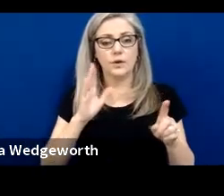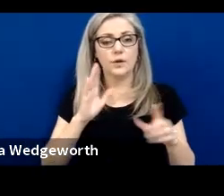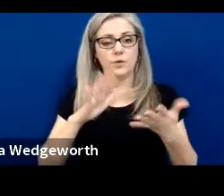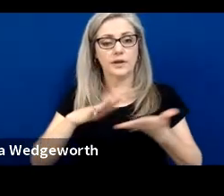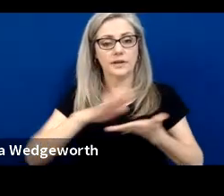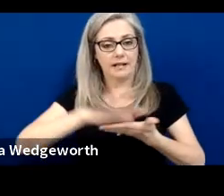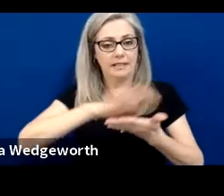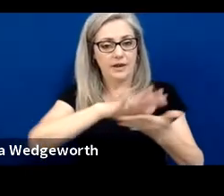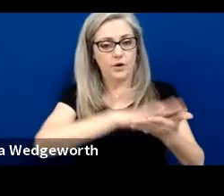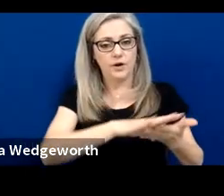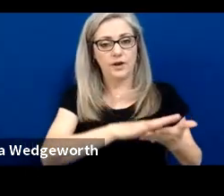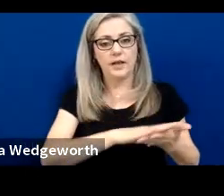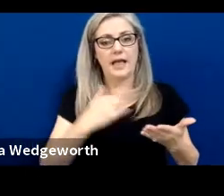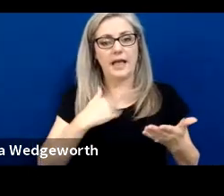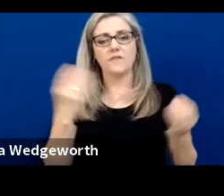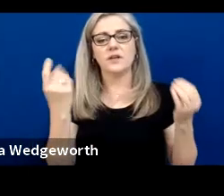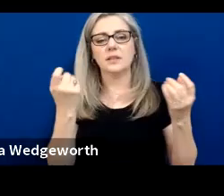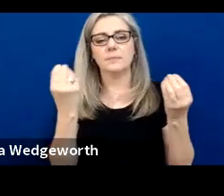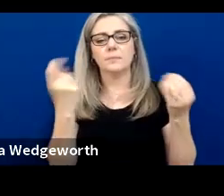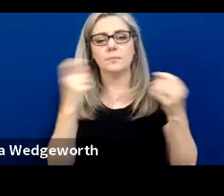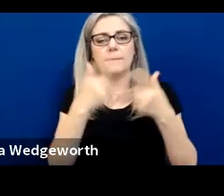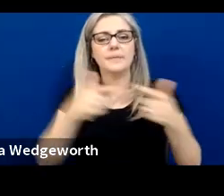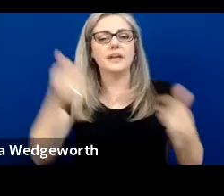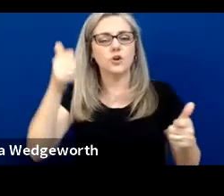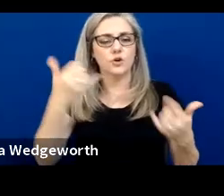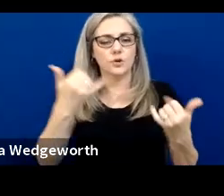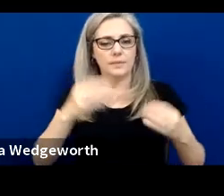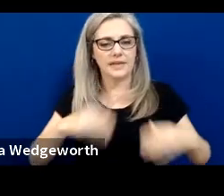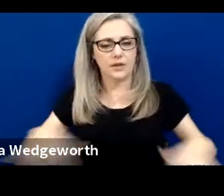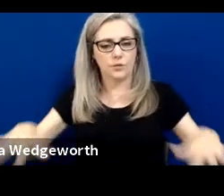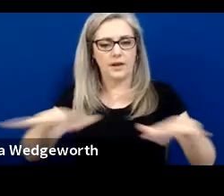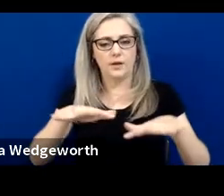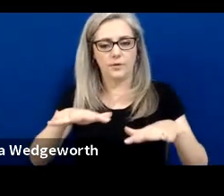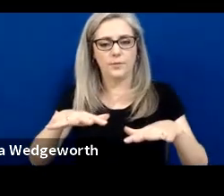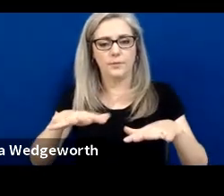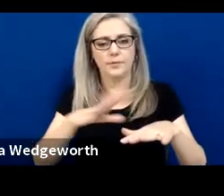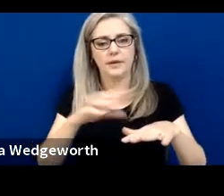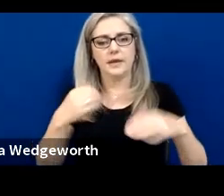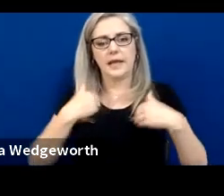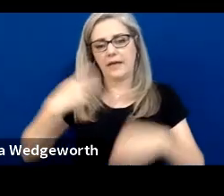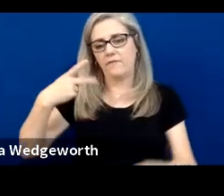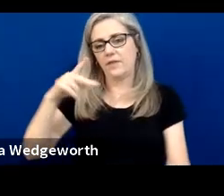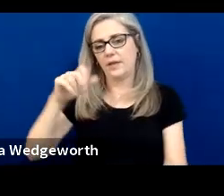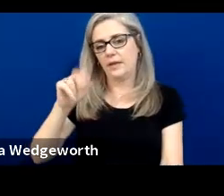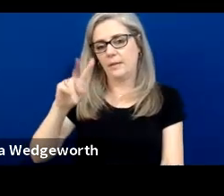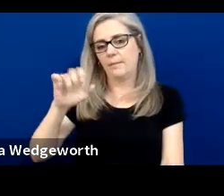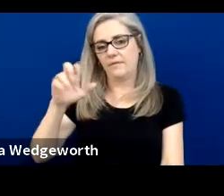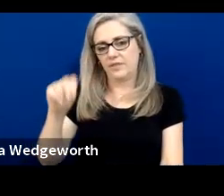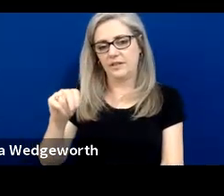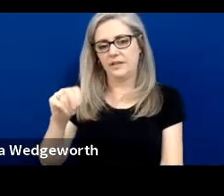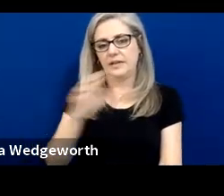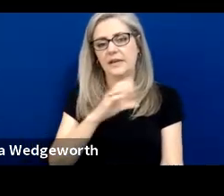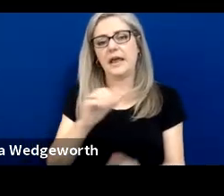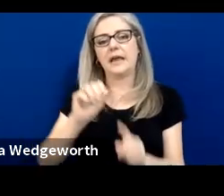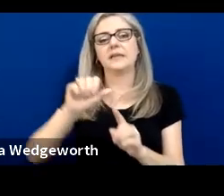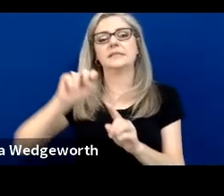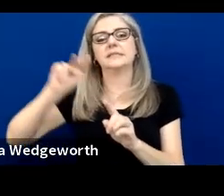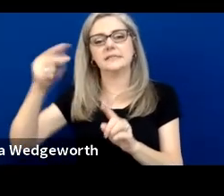having a bit of a bigger primary playground and having that pavilion and secondary playground situated closer to